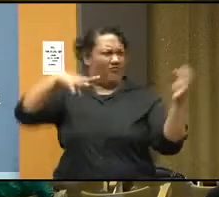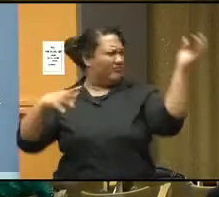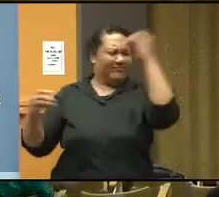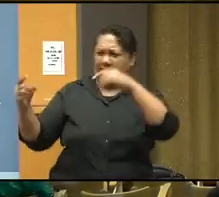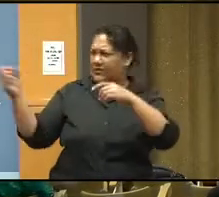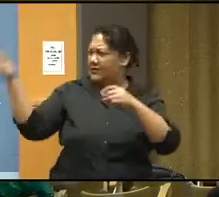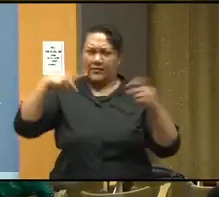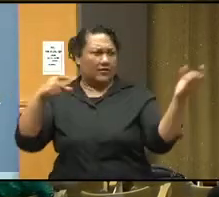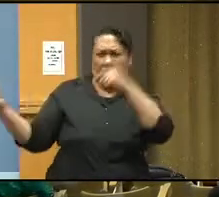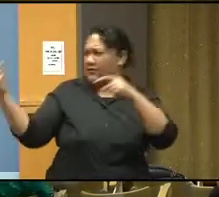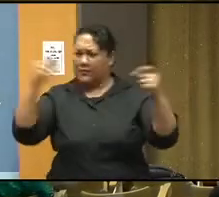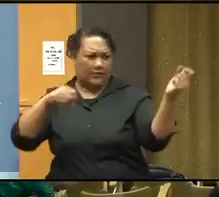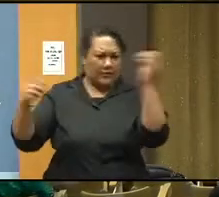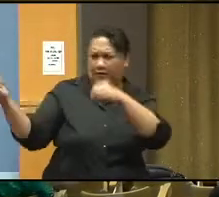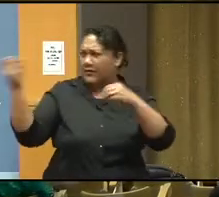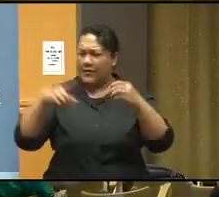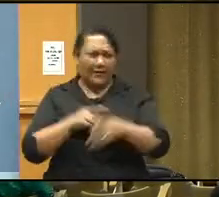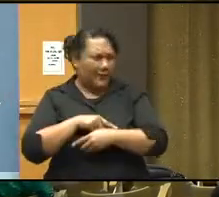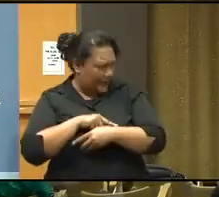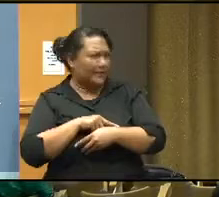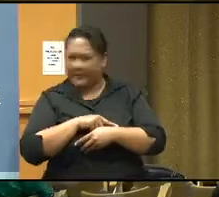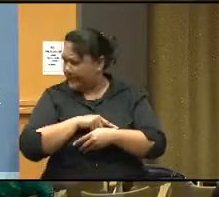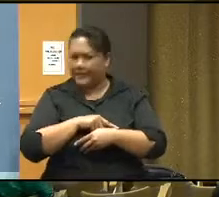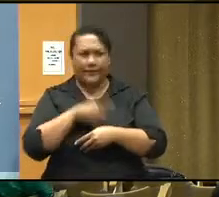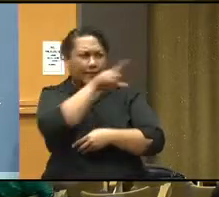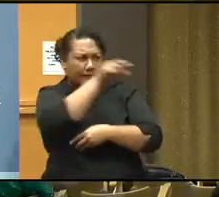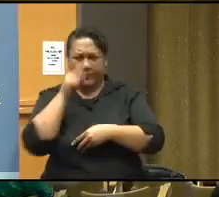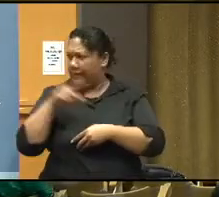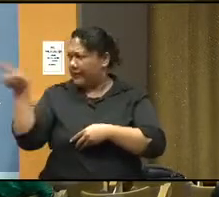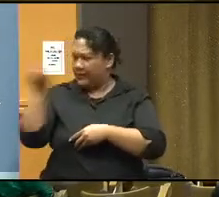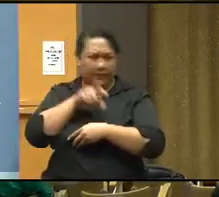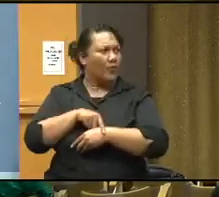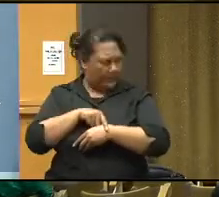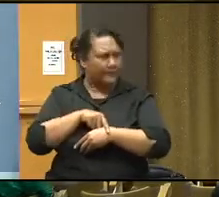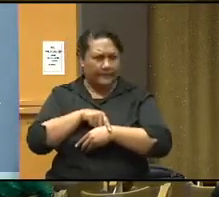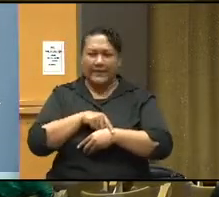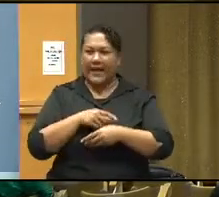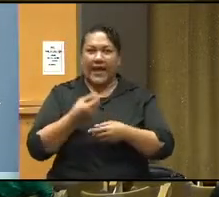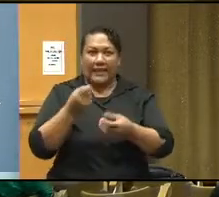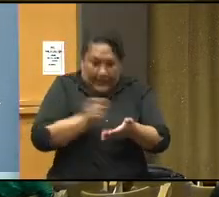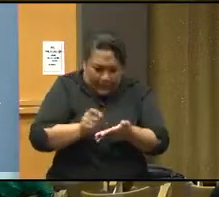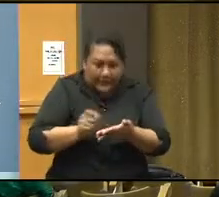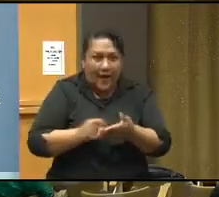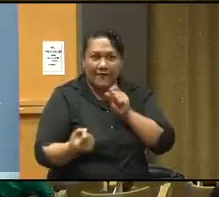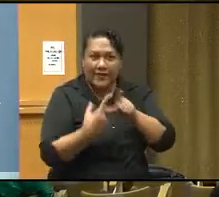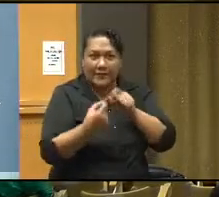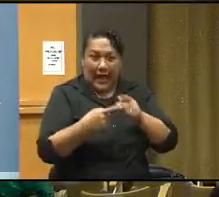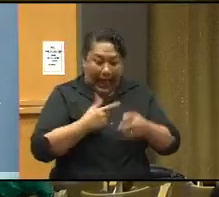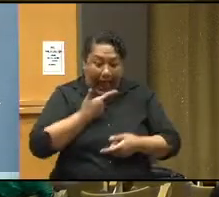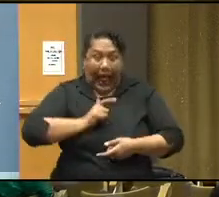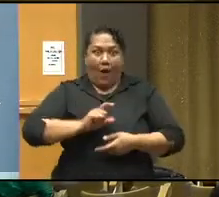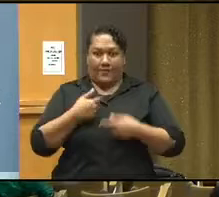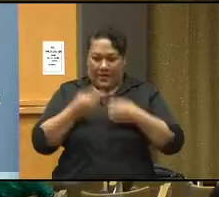they have done some extra readings from journal articles and solid material. So it actually allows me as a